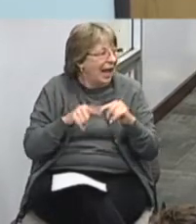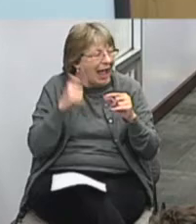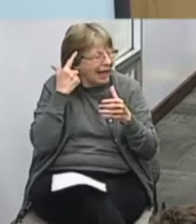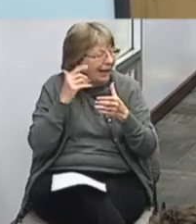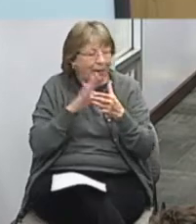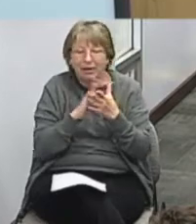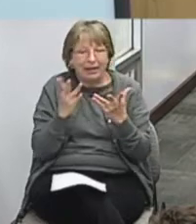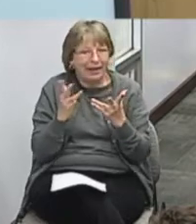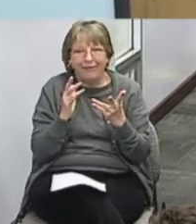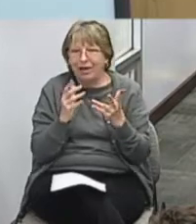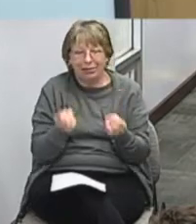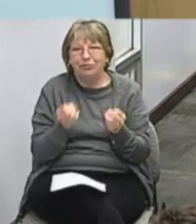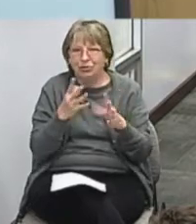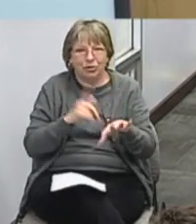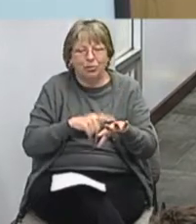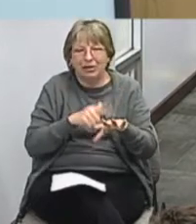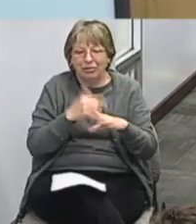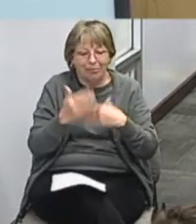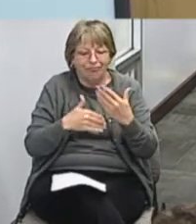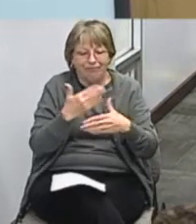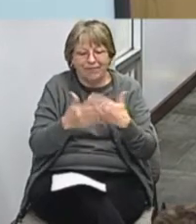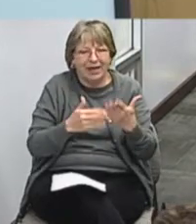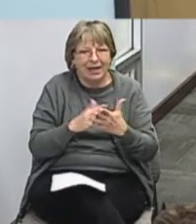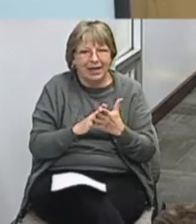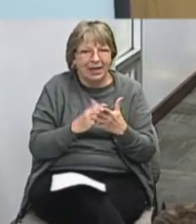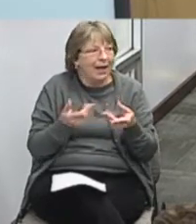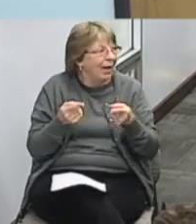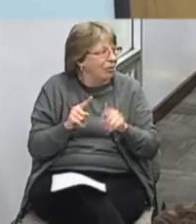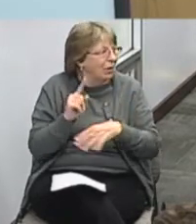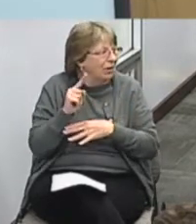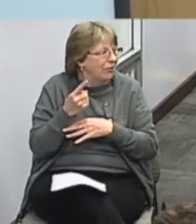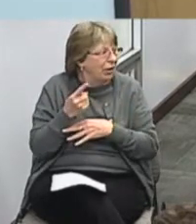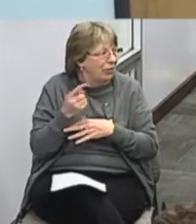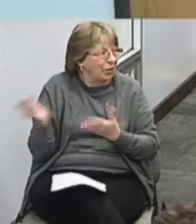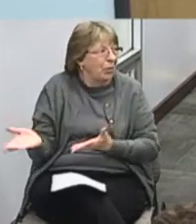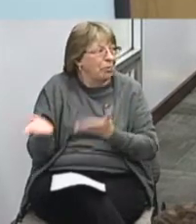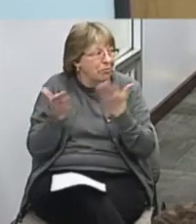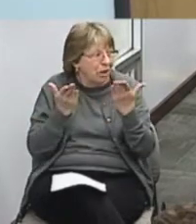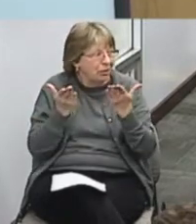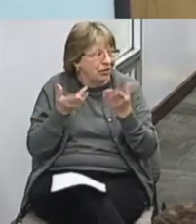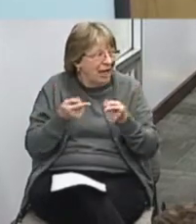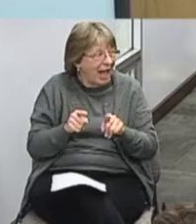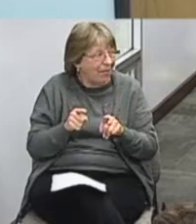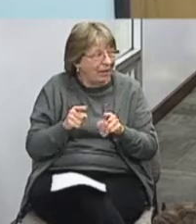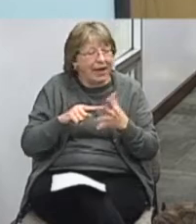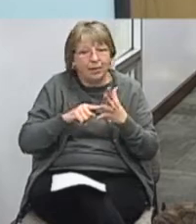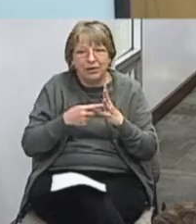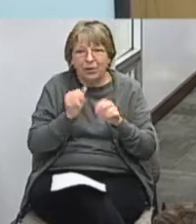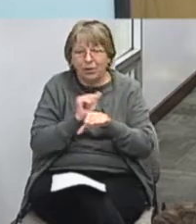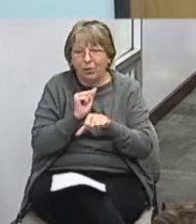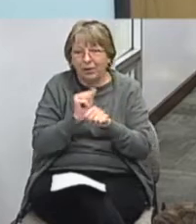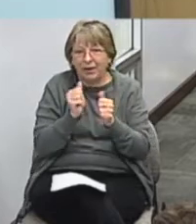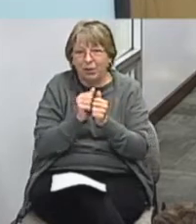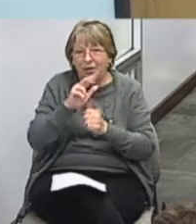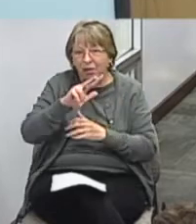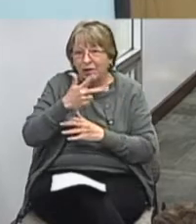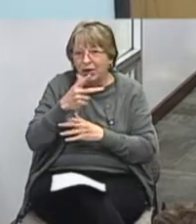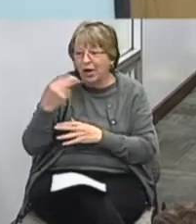that long. It was where the first promotion occurred and where we started working together with Third Thursday to